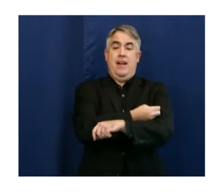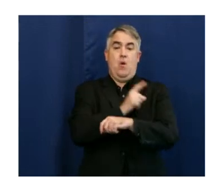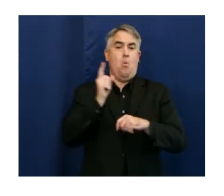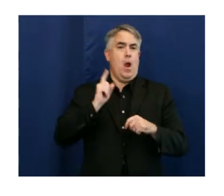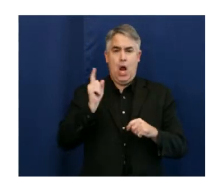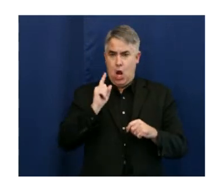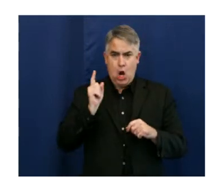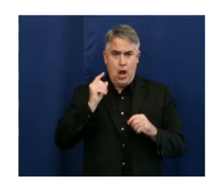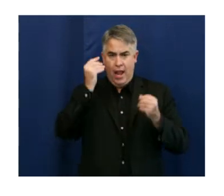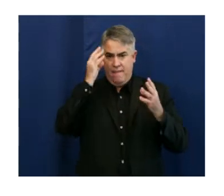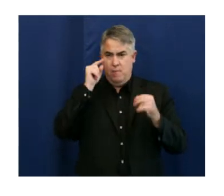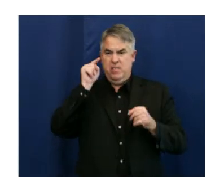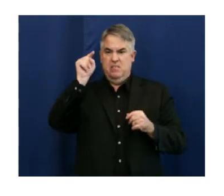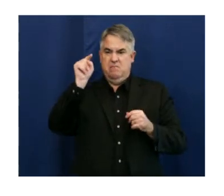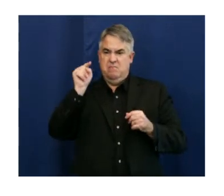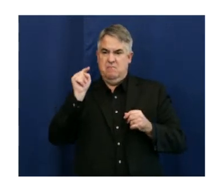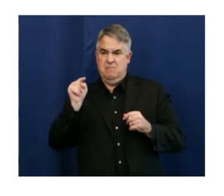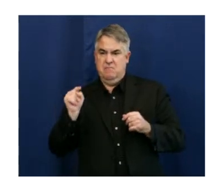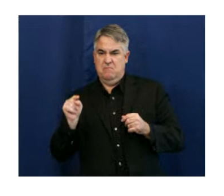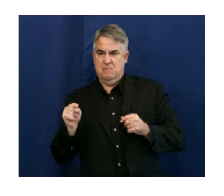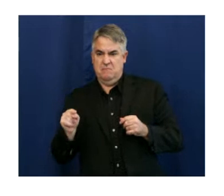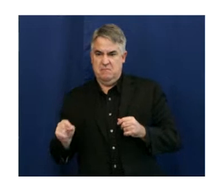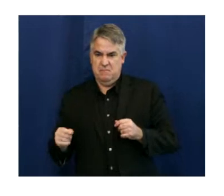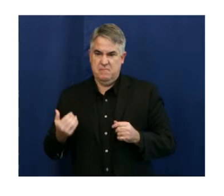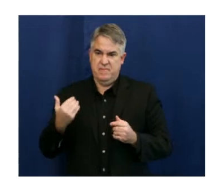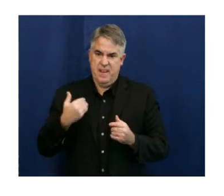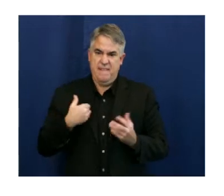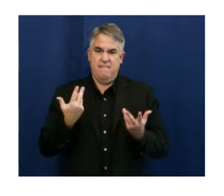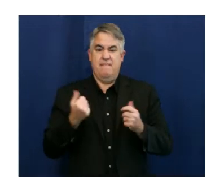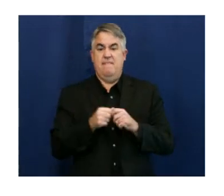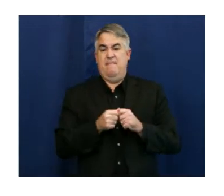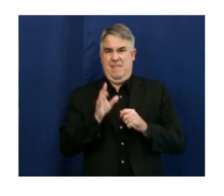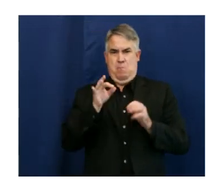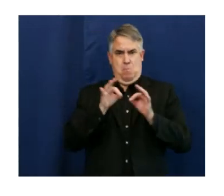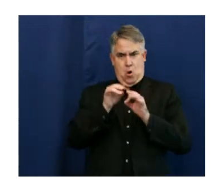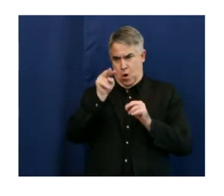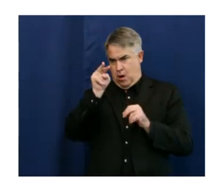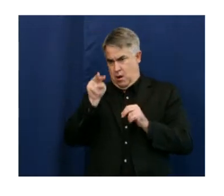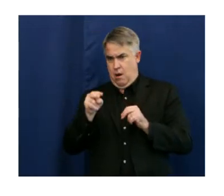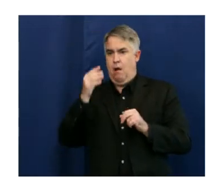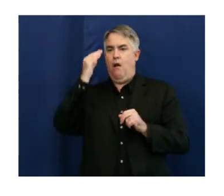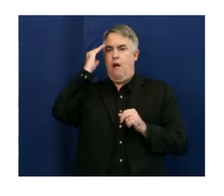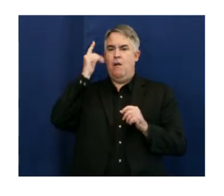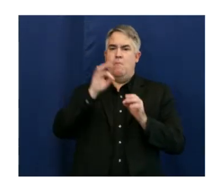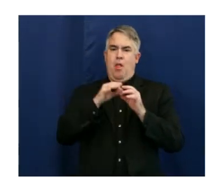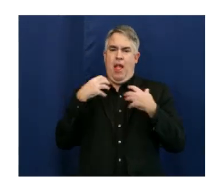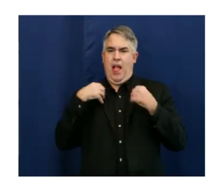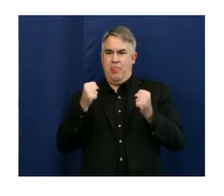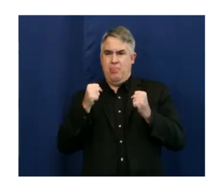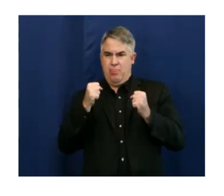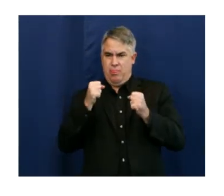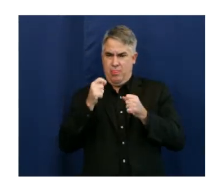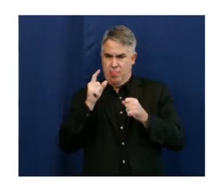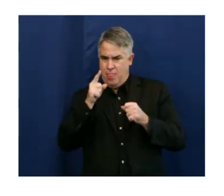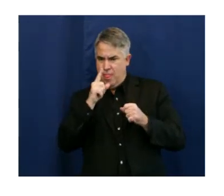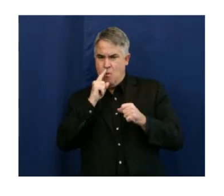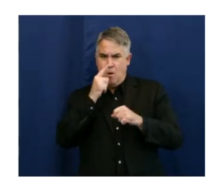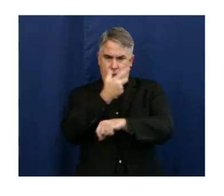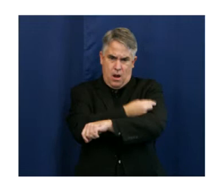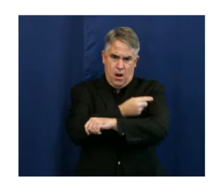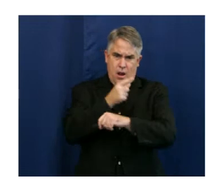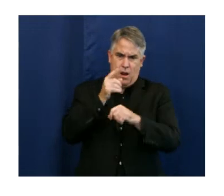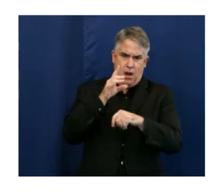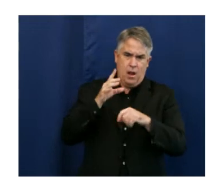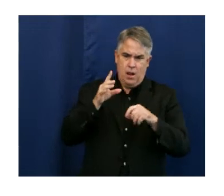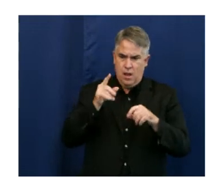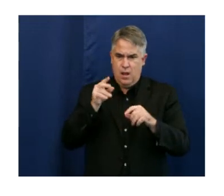as best we can with what we control to make sure we meet health equity, hitting those communities hardest hit, making sure it's available to them